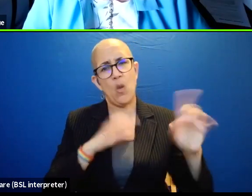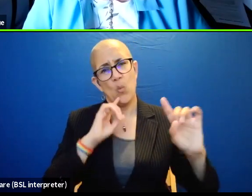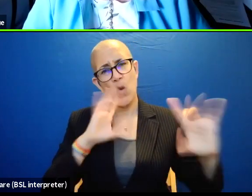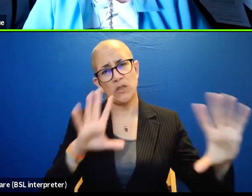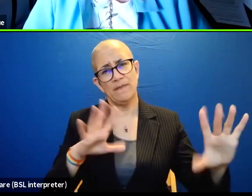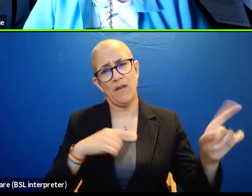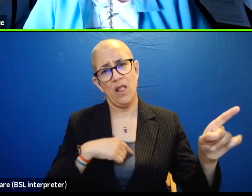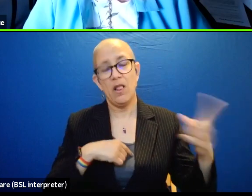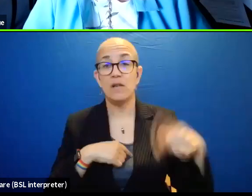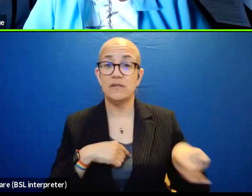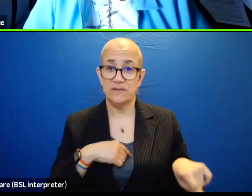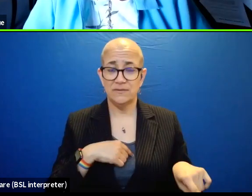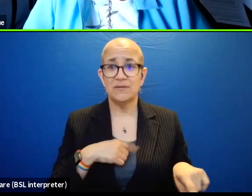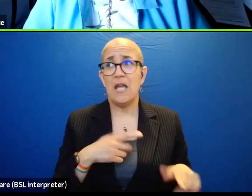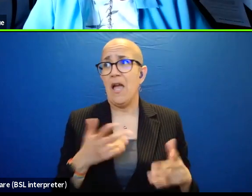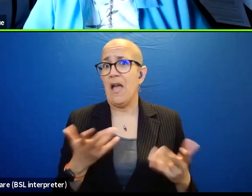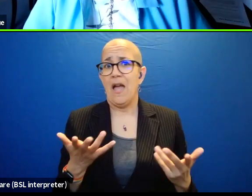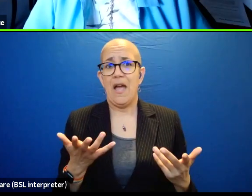And